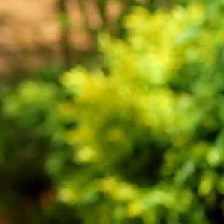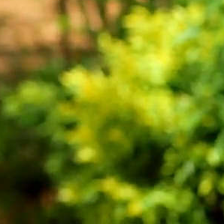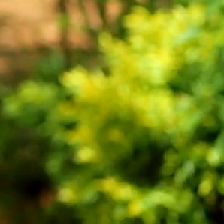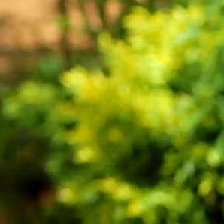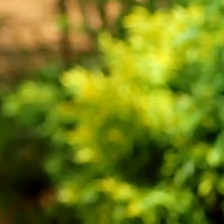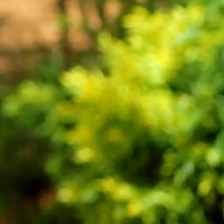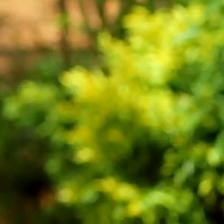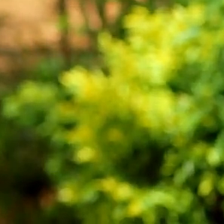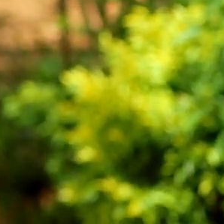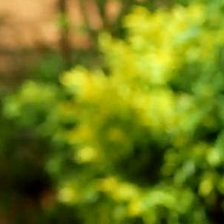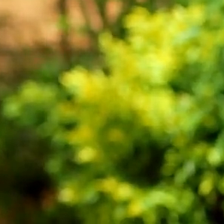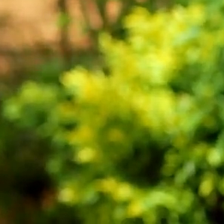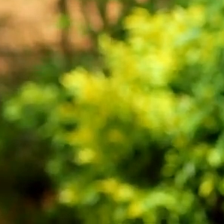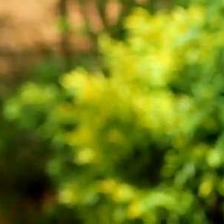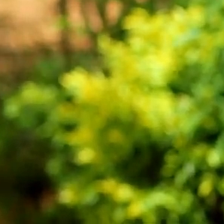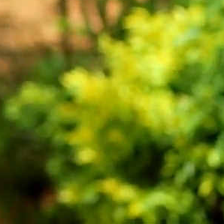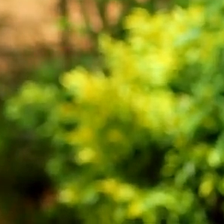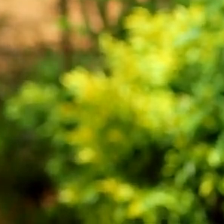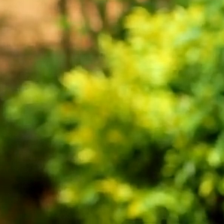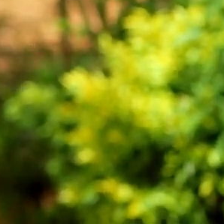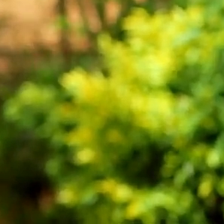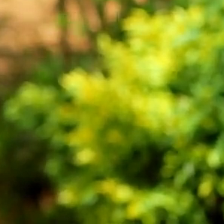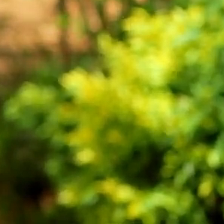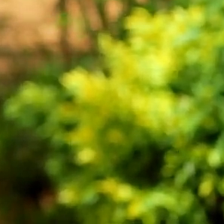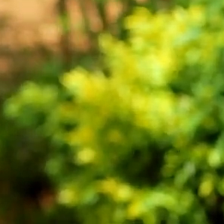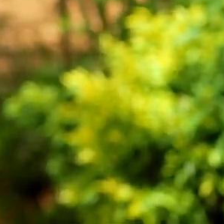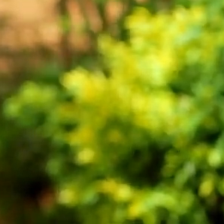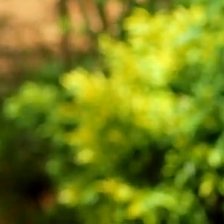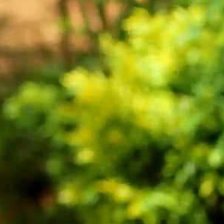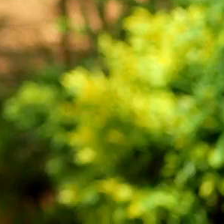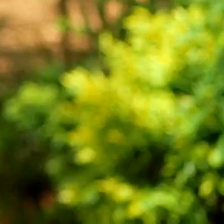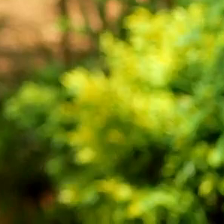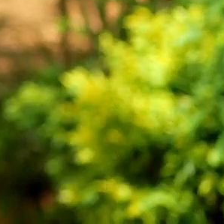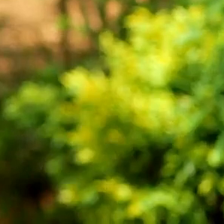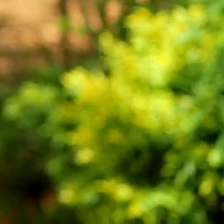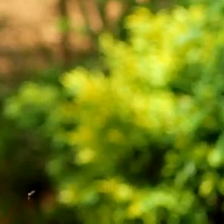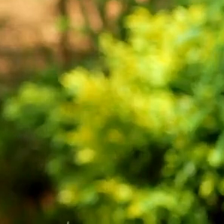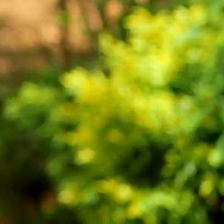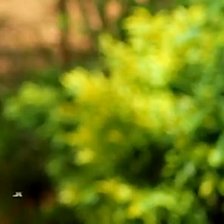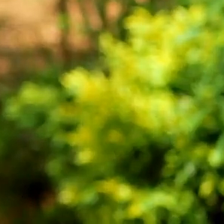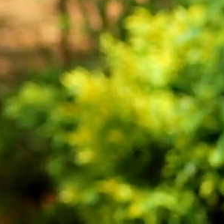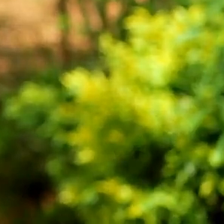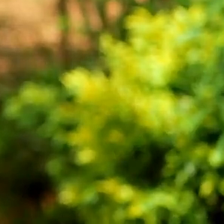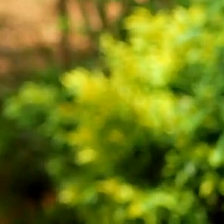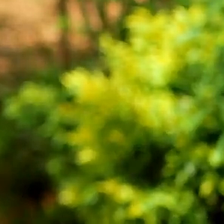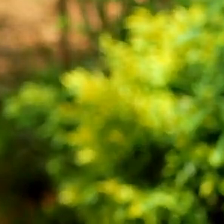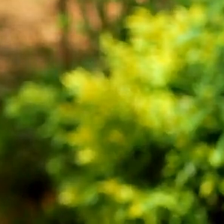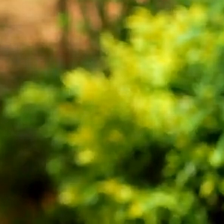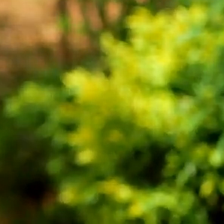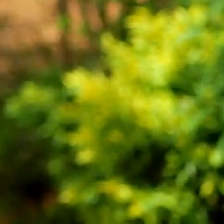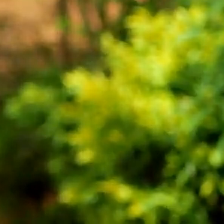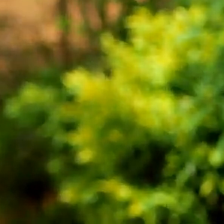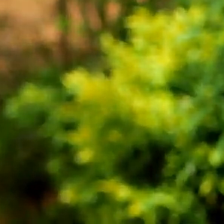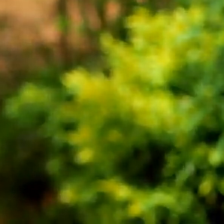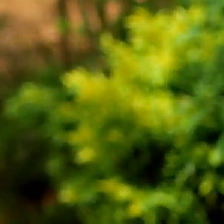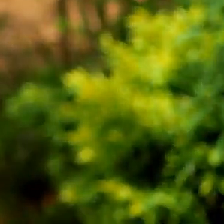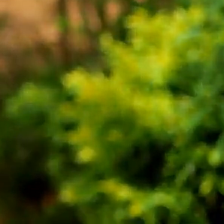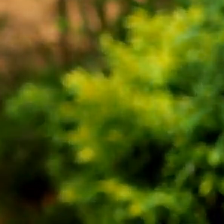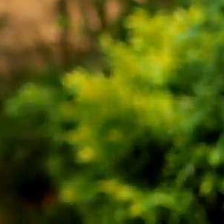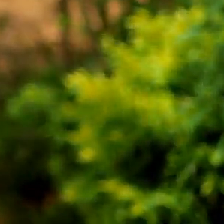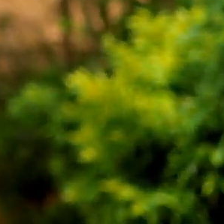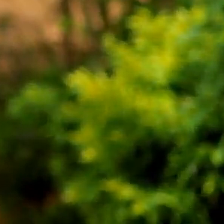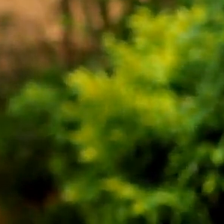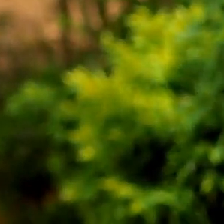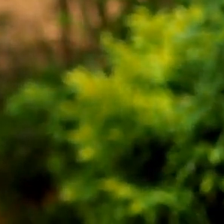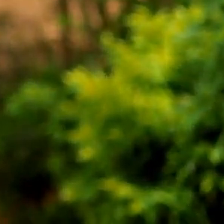know that we're not praying to an idol or to a God that does not care. He has compassion. It is on